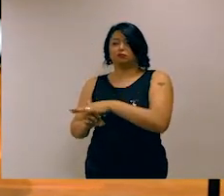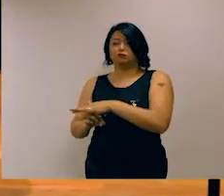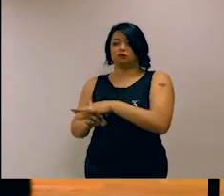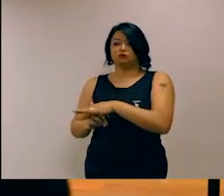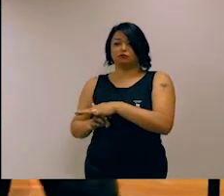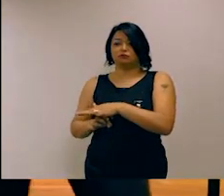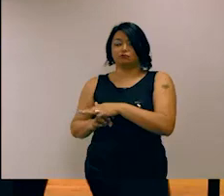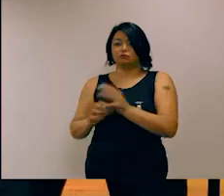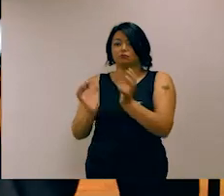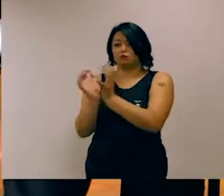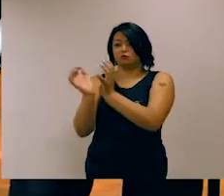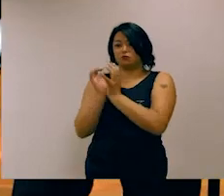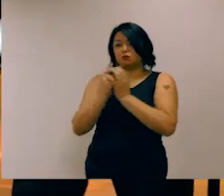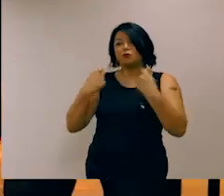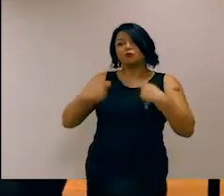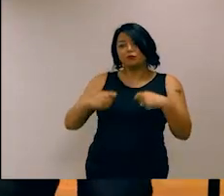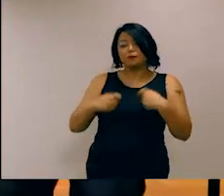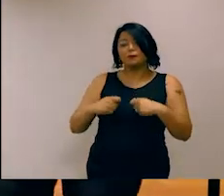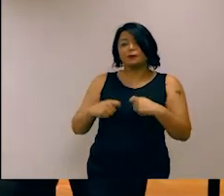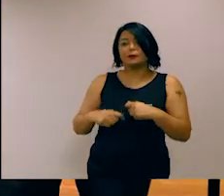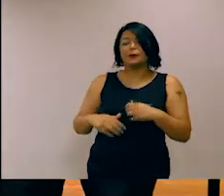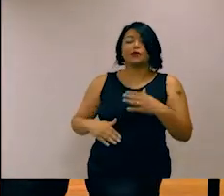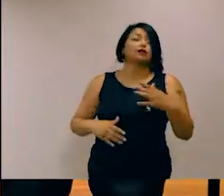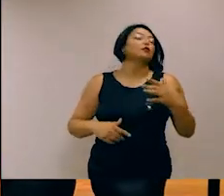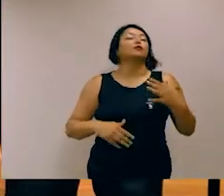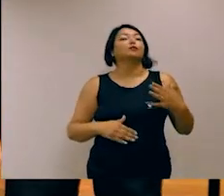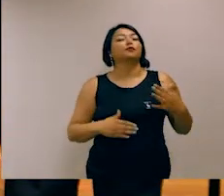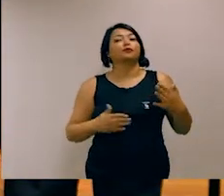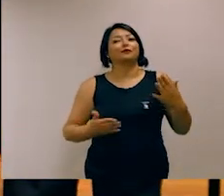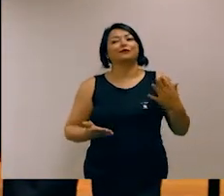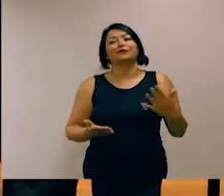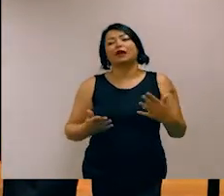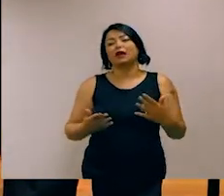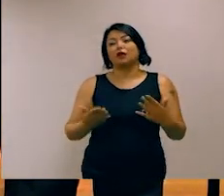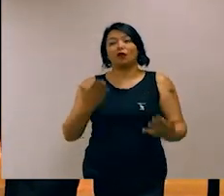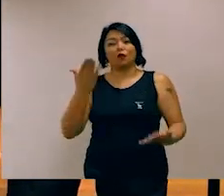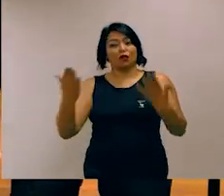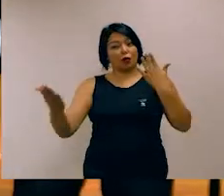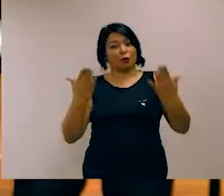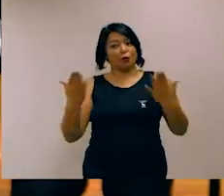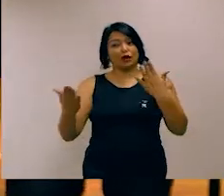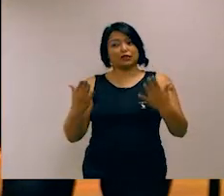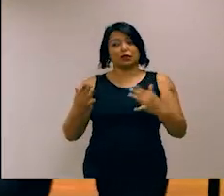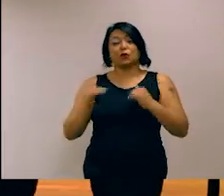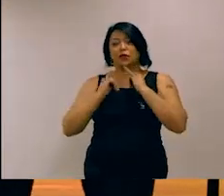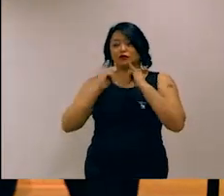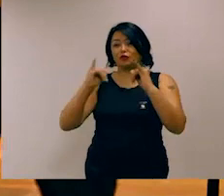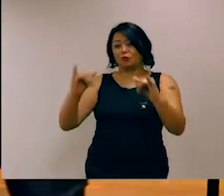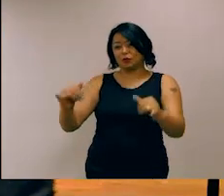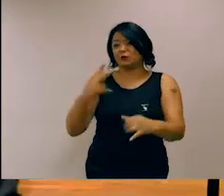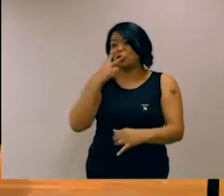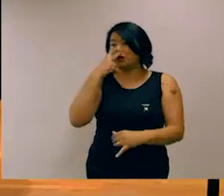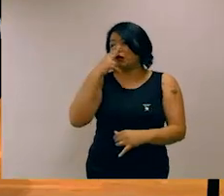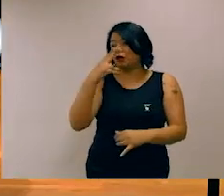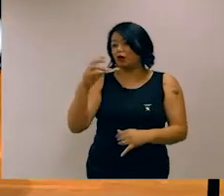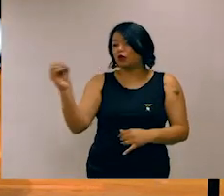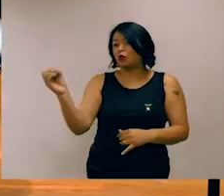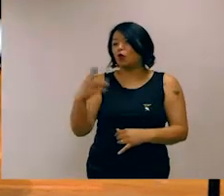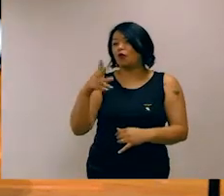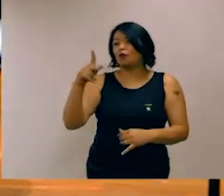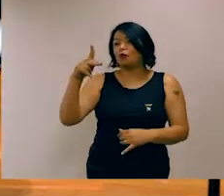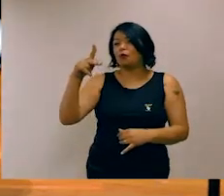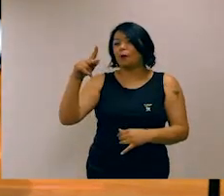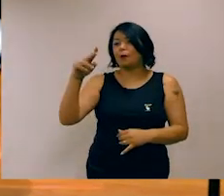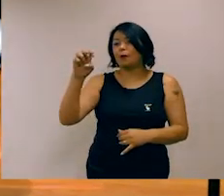to the organizations. So there was an analogy that the data is the new oil or petroleum. I